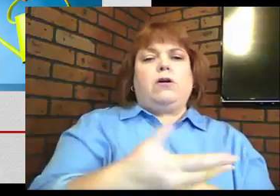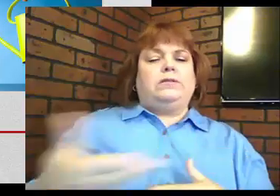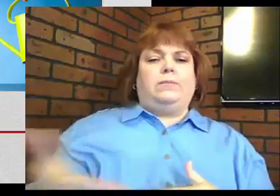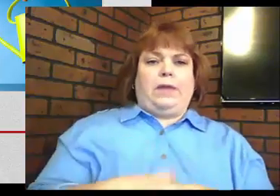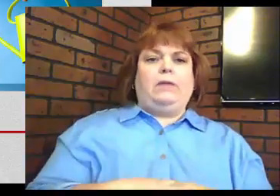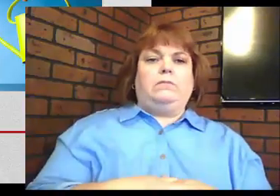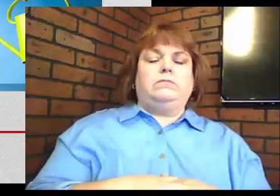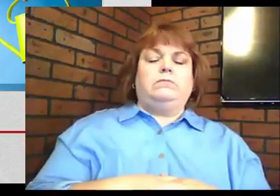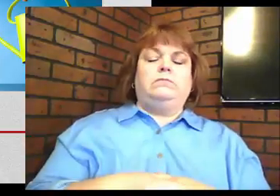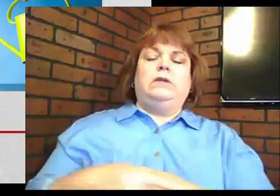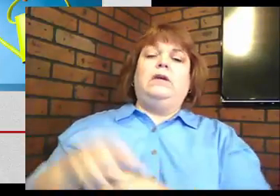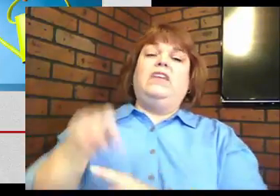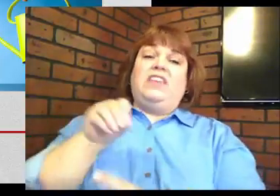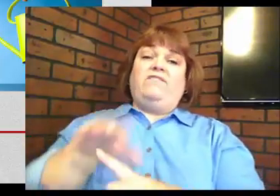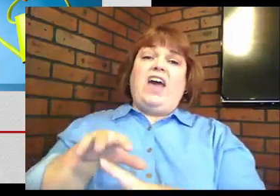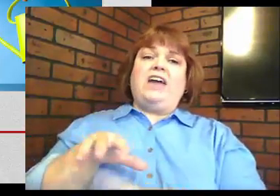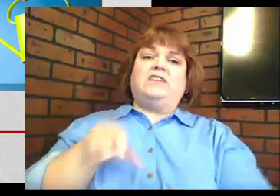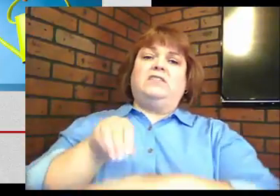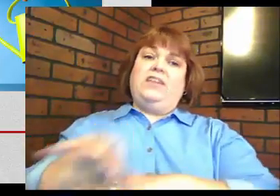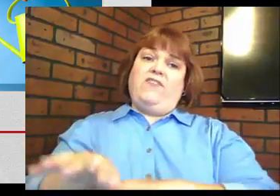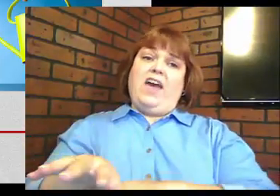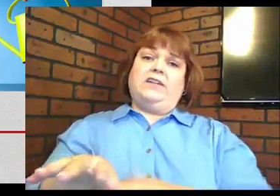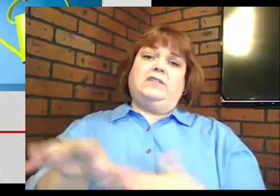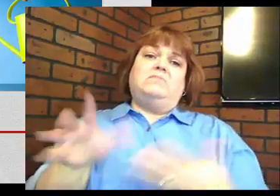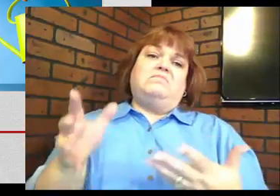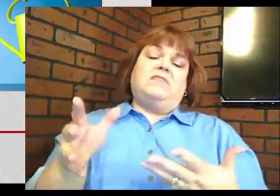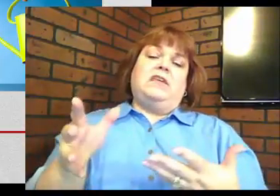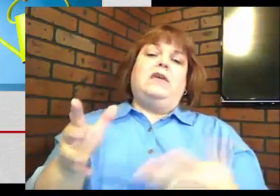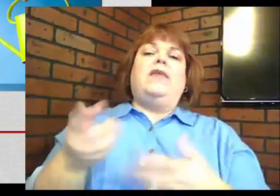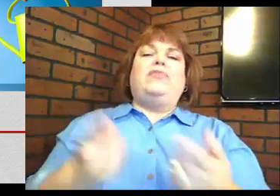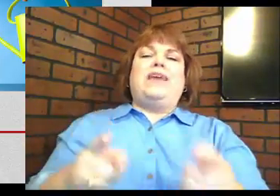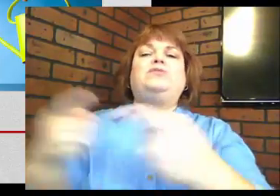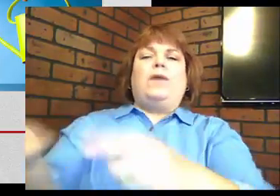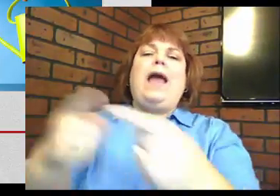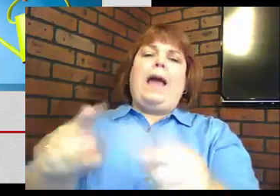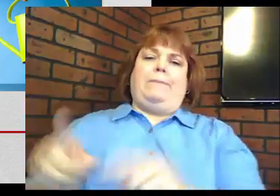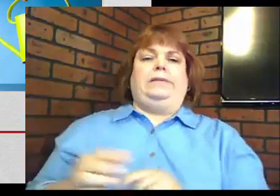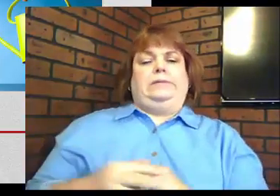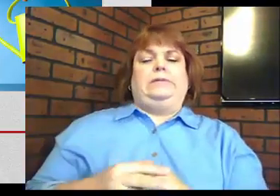Cause and effect, or effect.